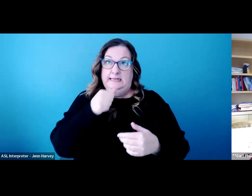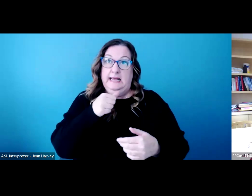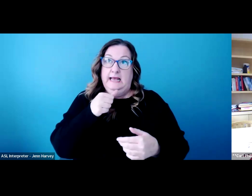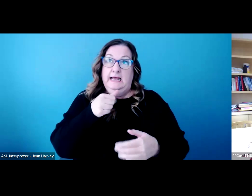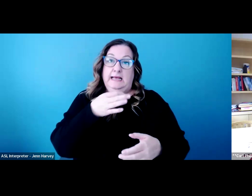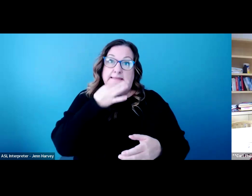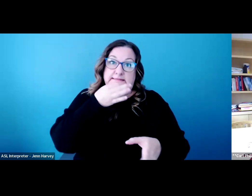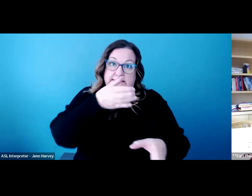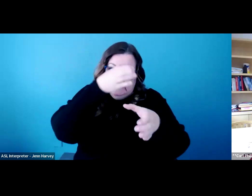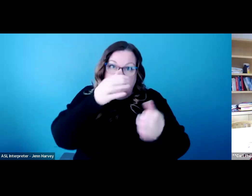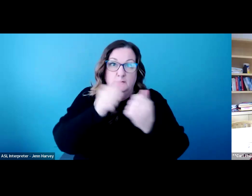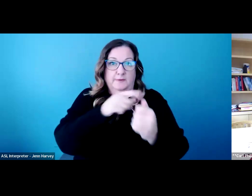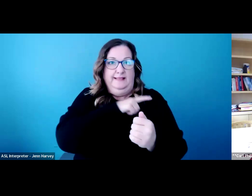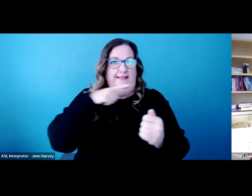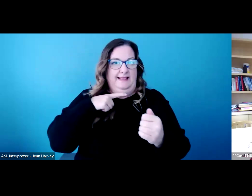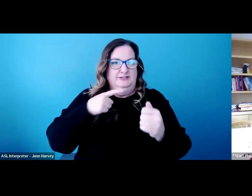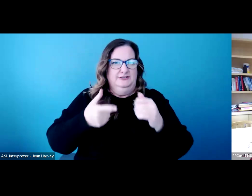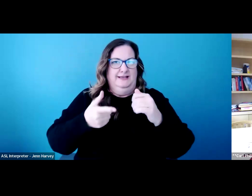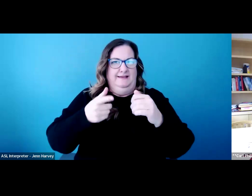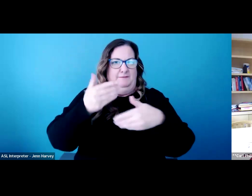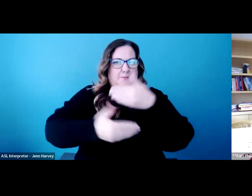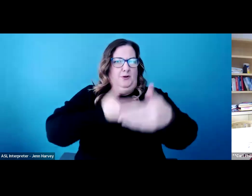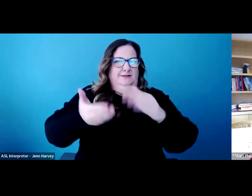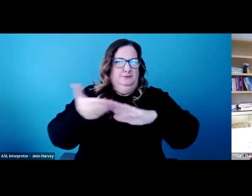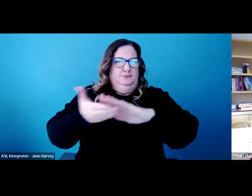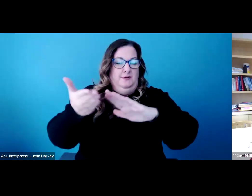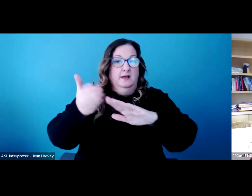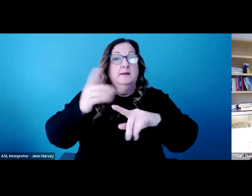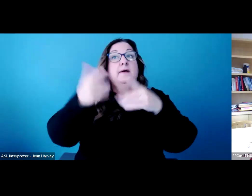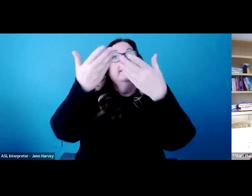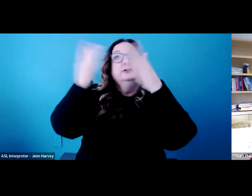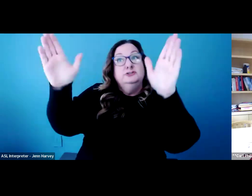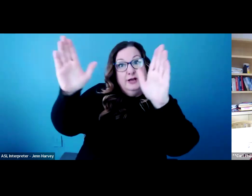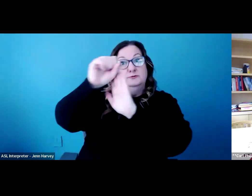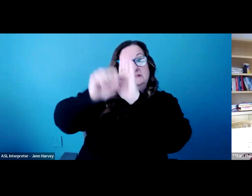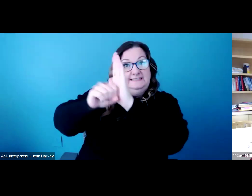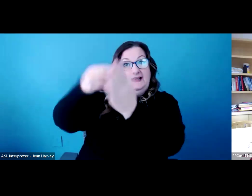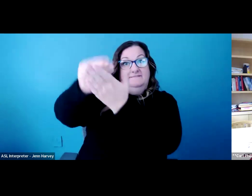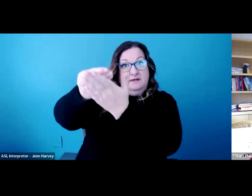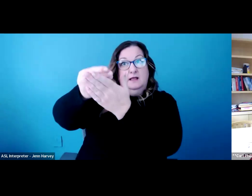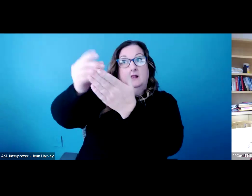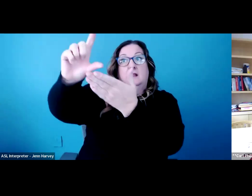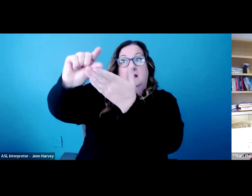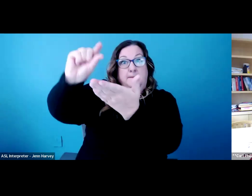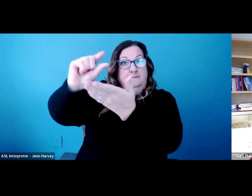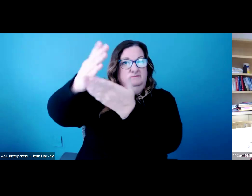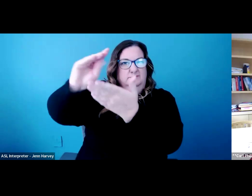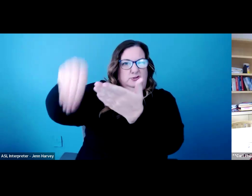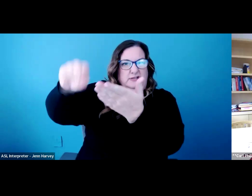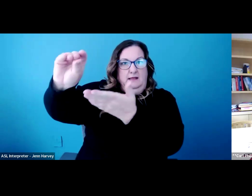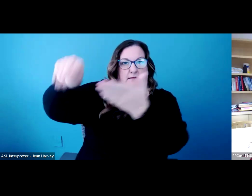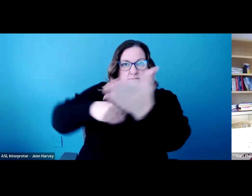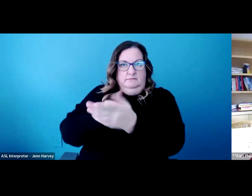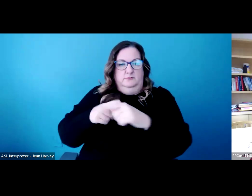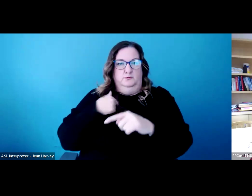how it all ties in together, but it does come from the general fund. The portion that comes from the state does come from the general fund.